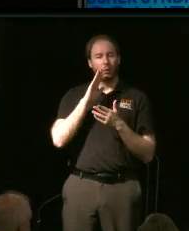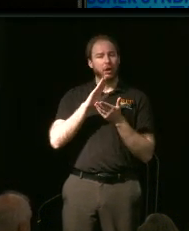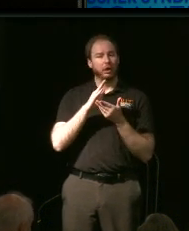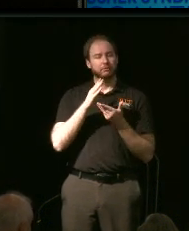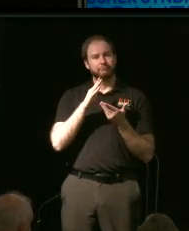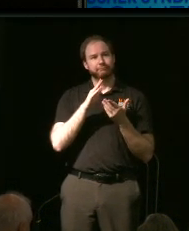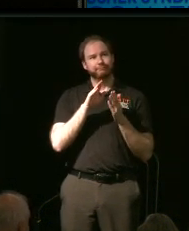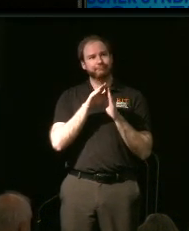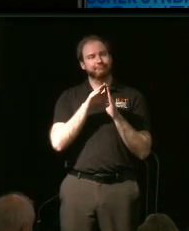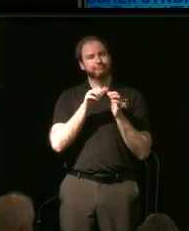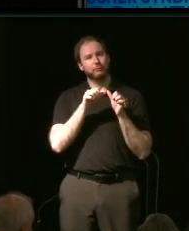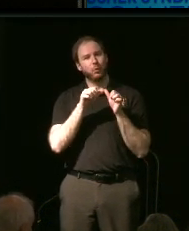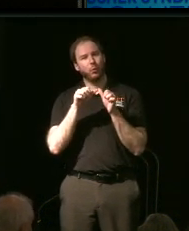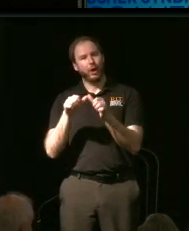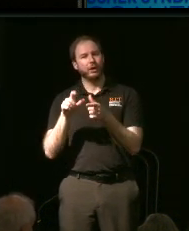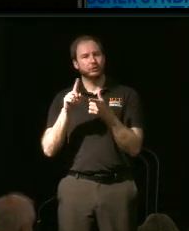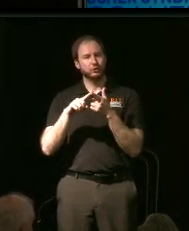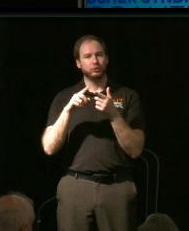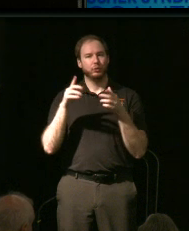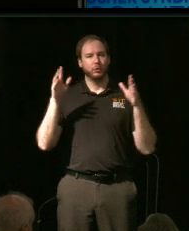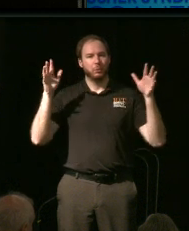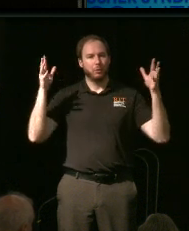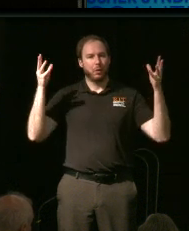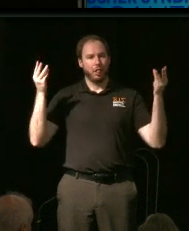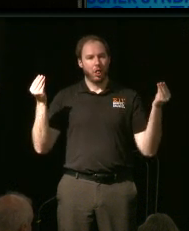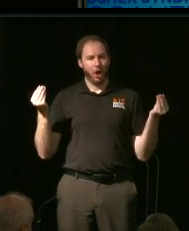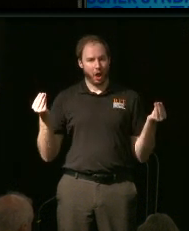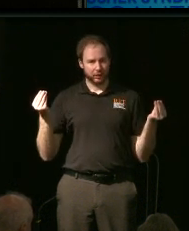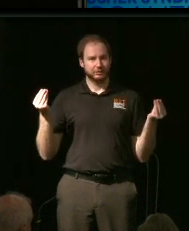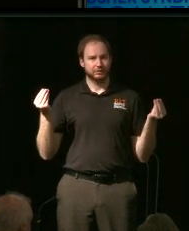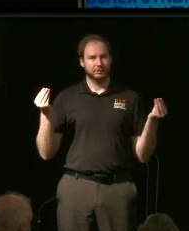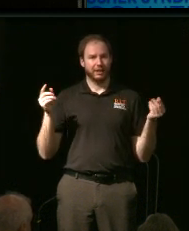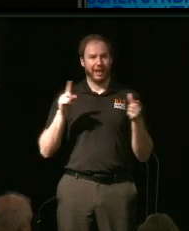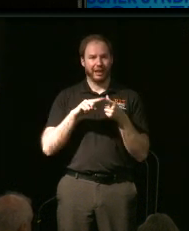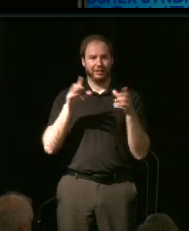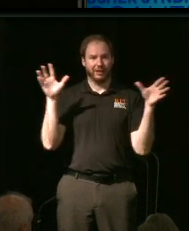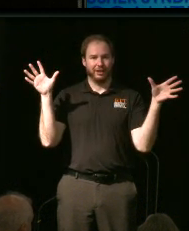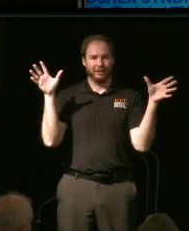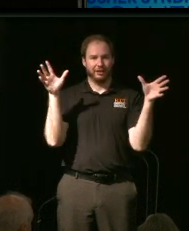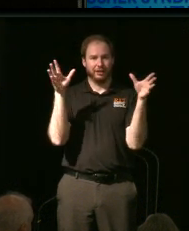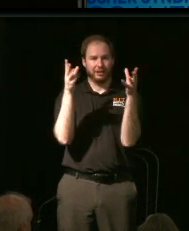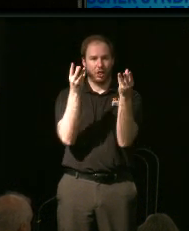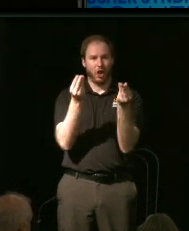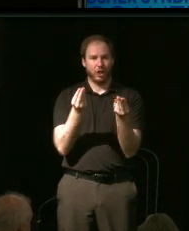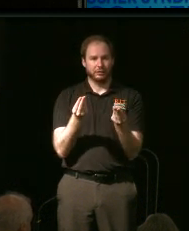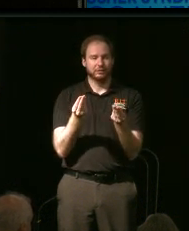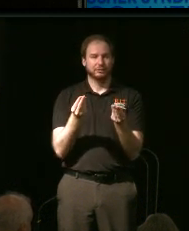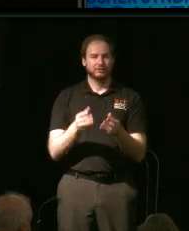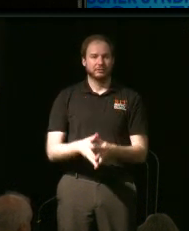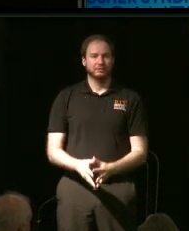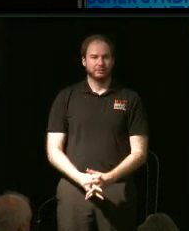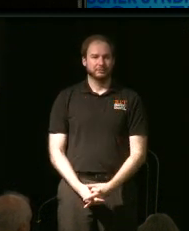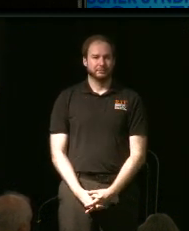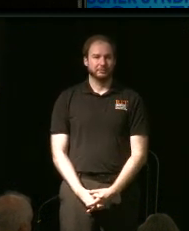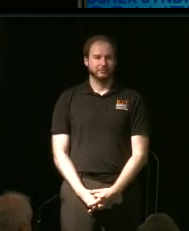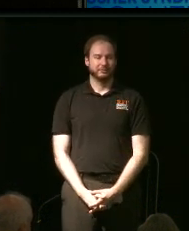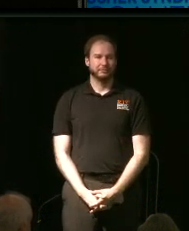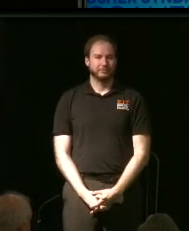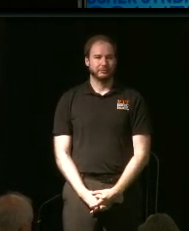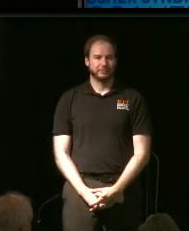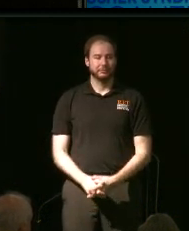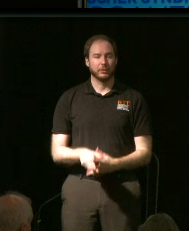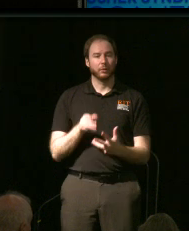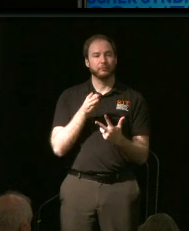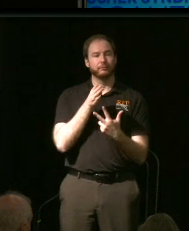to a peripheral vision loss and eventually a central vision loss. Individuals with